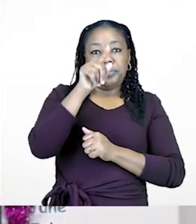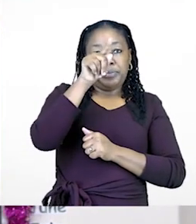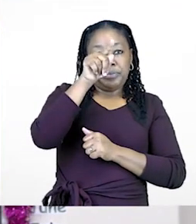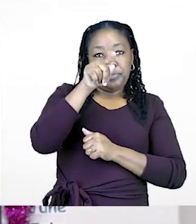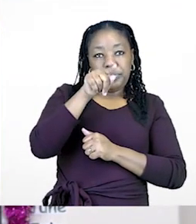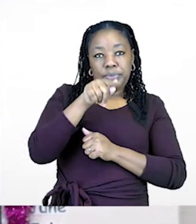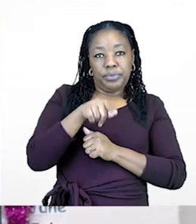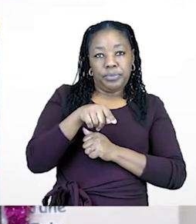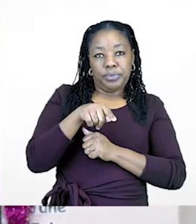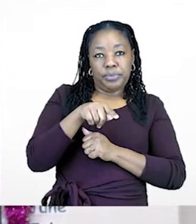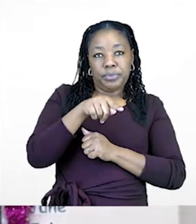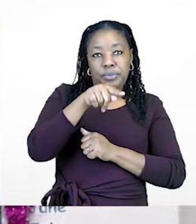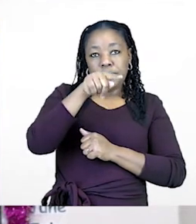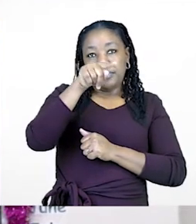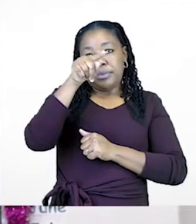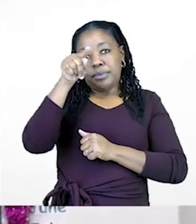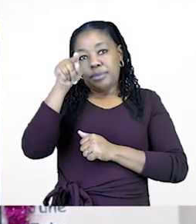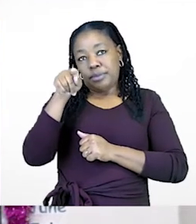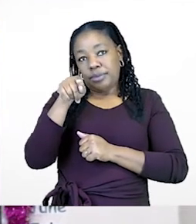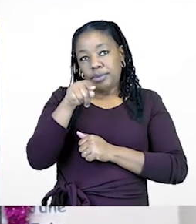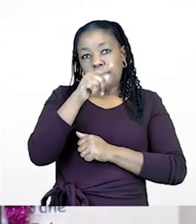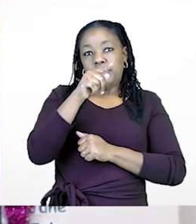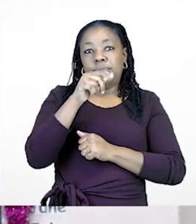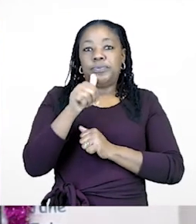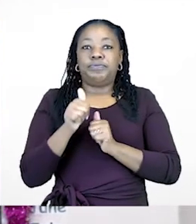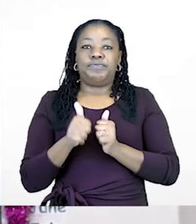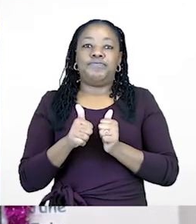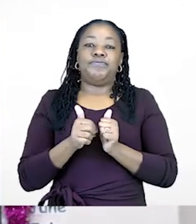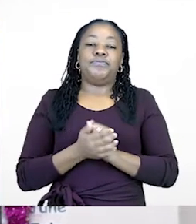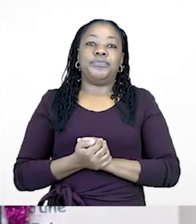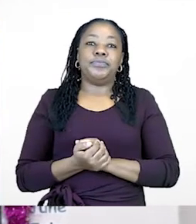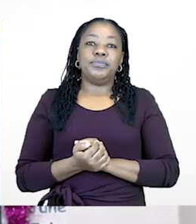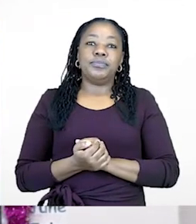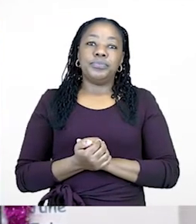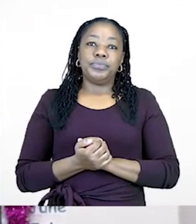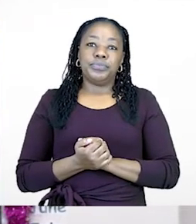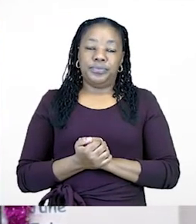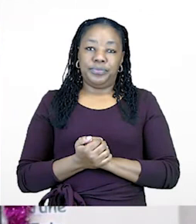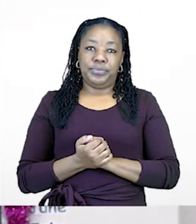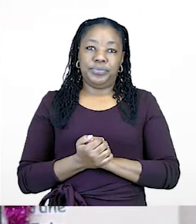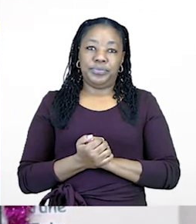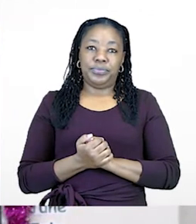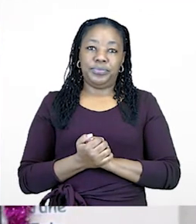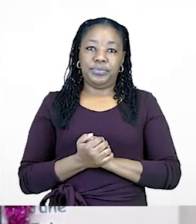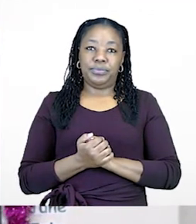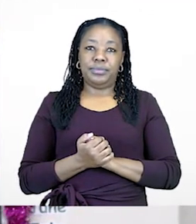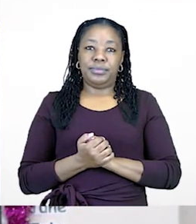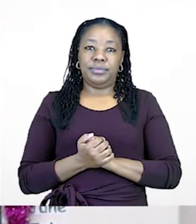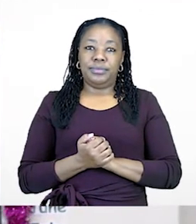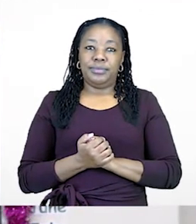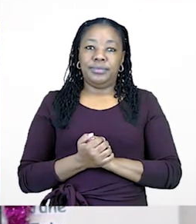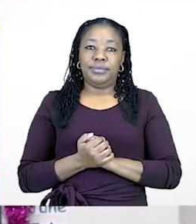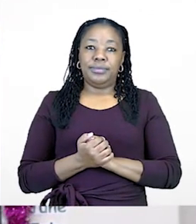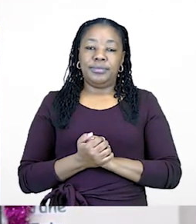Down, up, and round. Very good. Now we're going